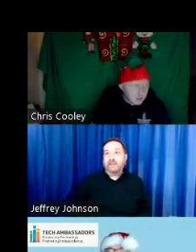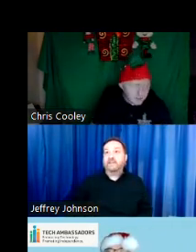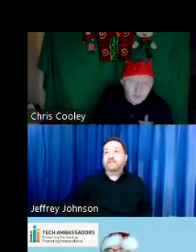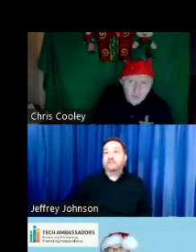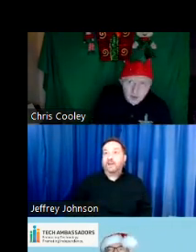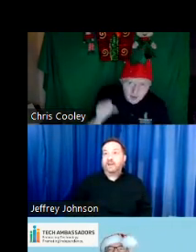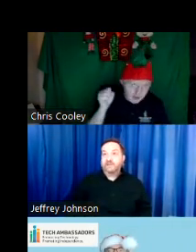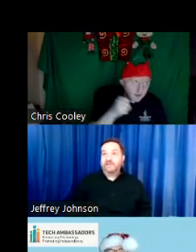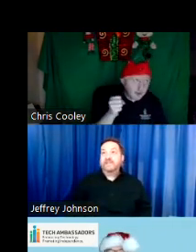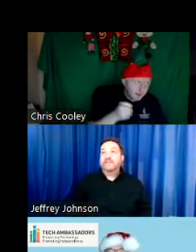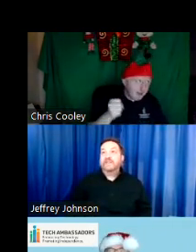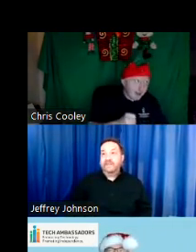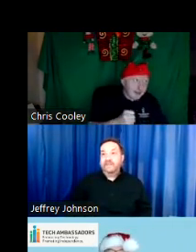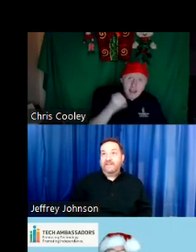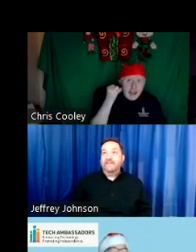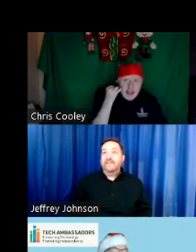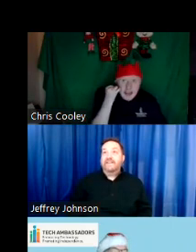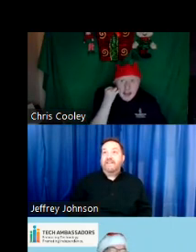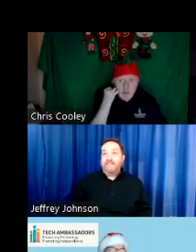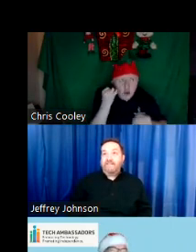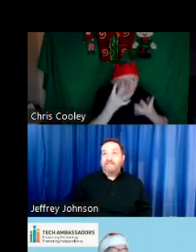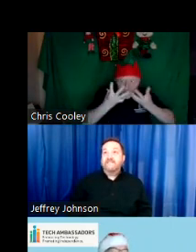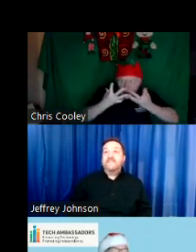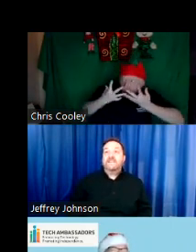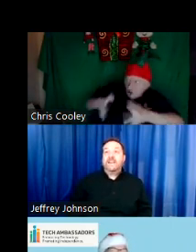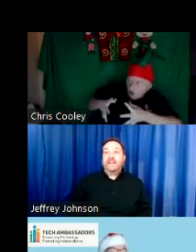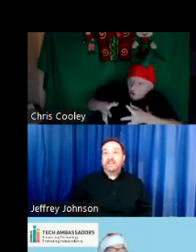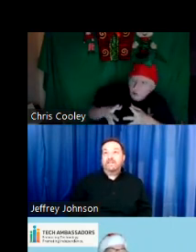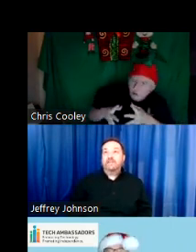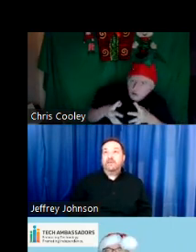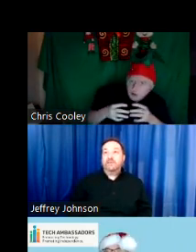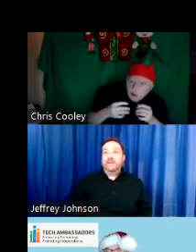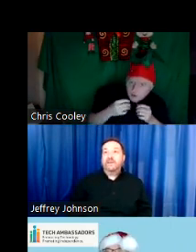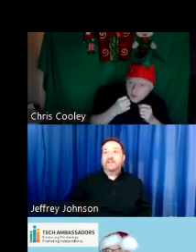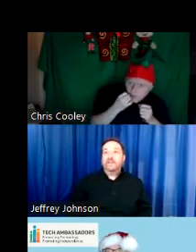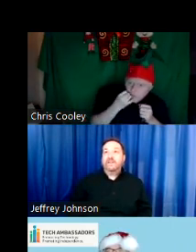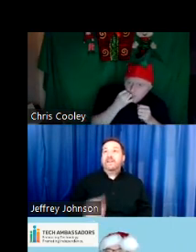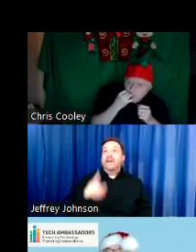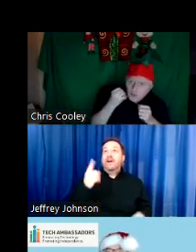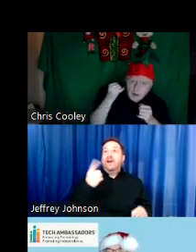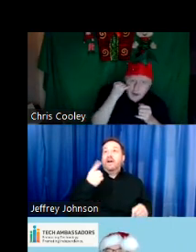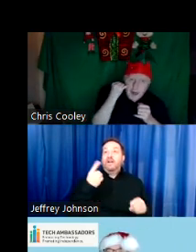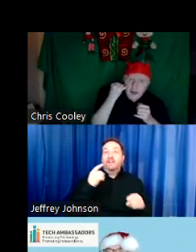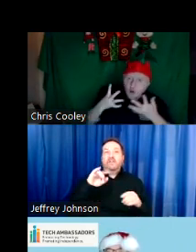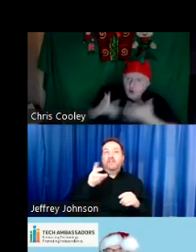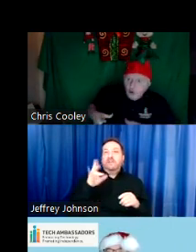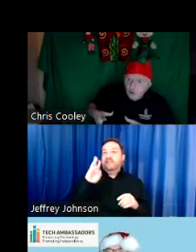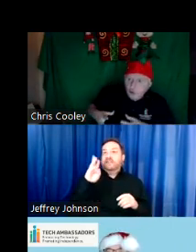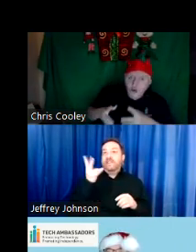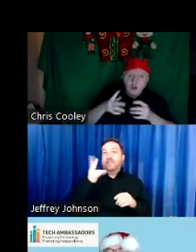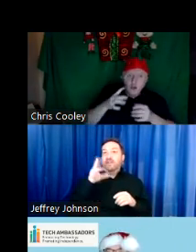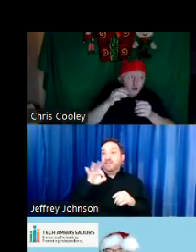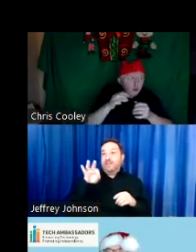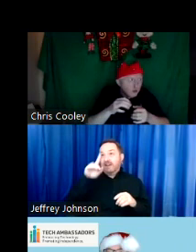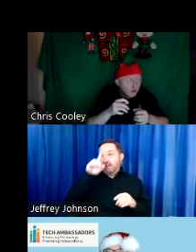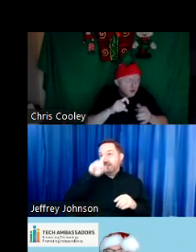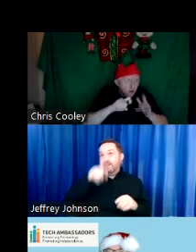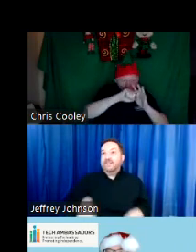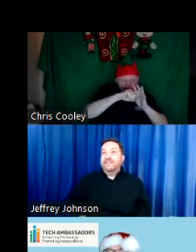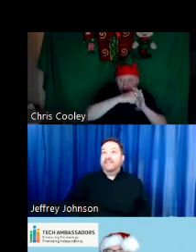Yes, that's correct. Okay, neat. And only Yeah, if you don't $7.99.